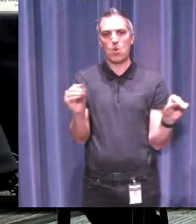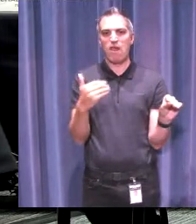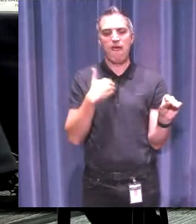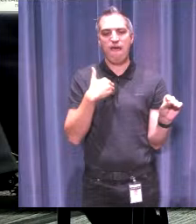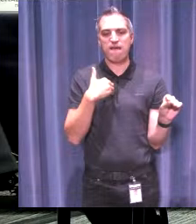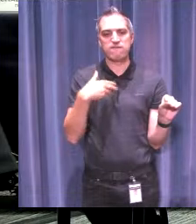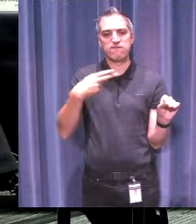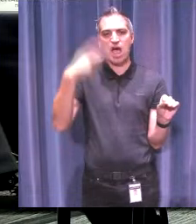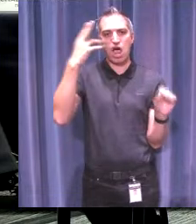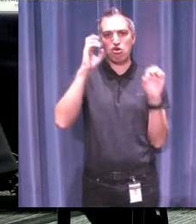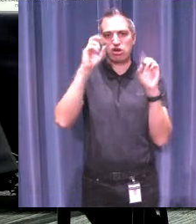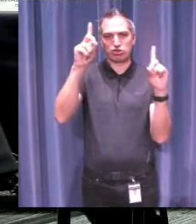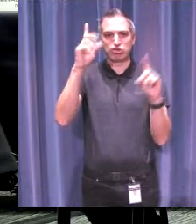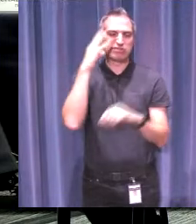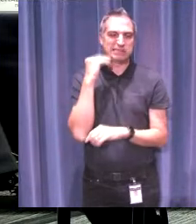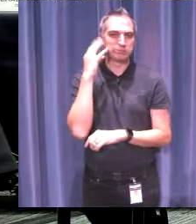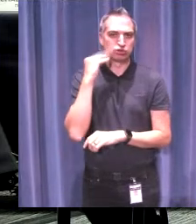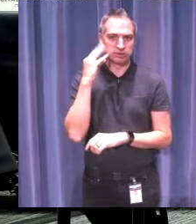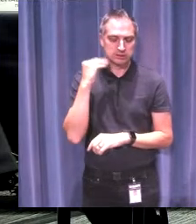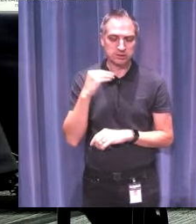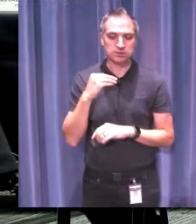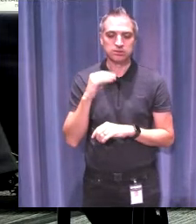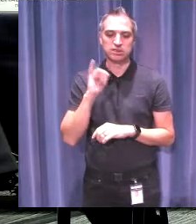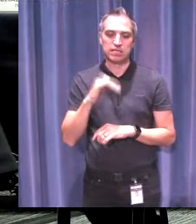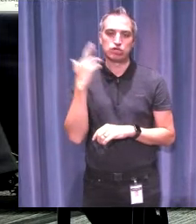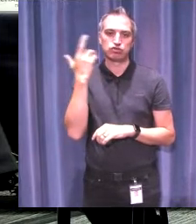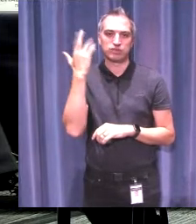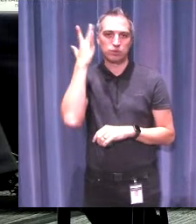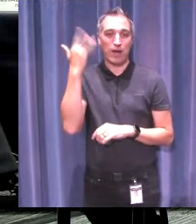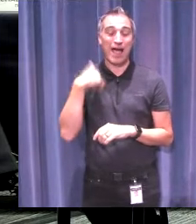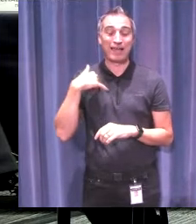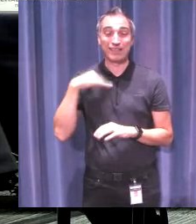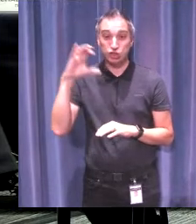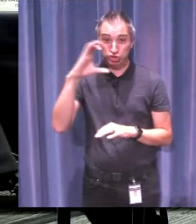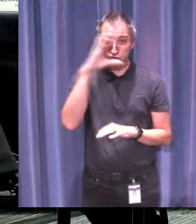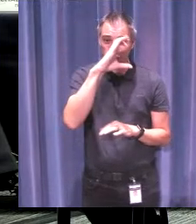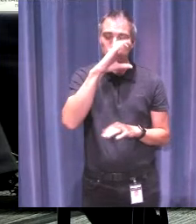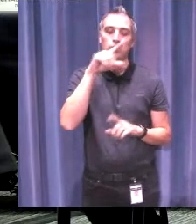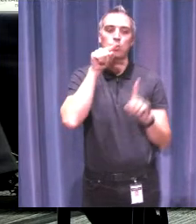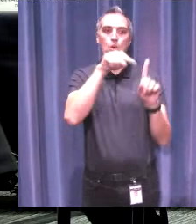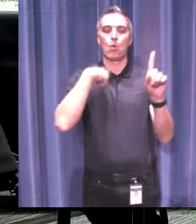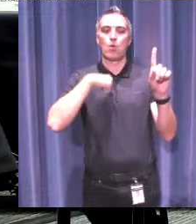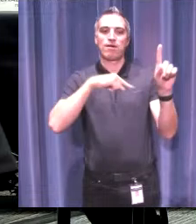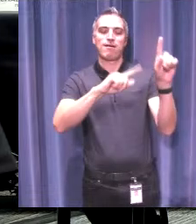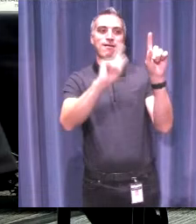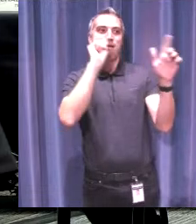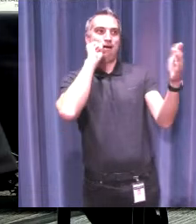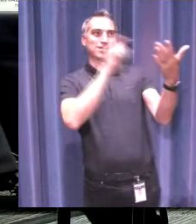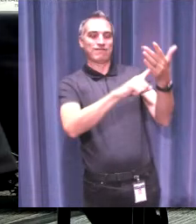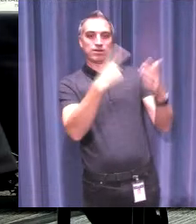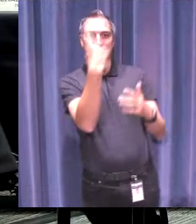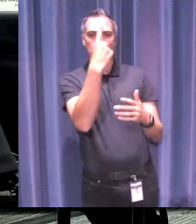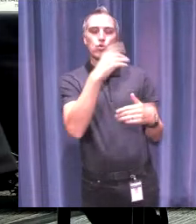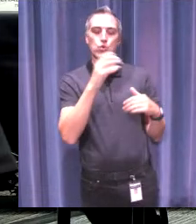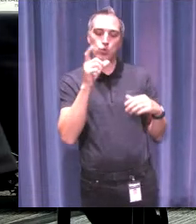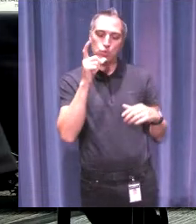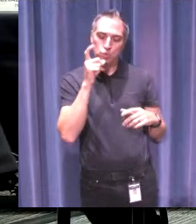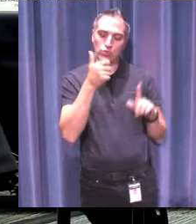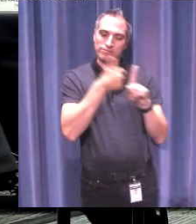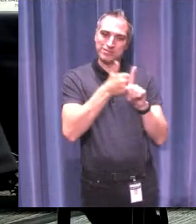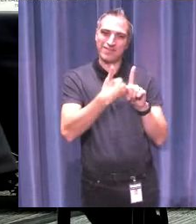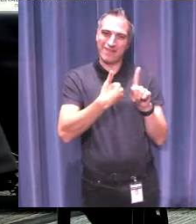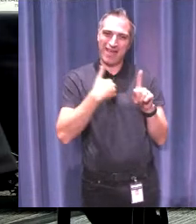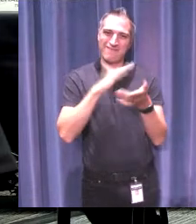higher ed experience. That's why I think the search is really critical, that we identify somebody who has that higher ed